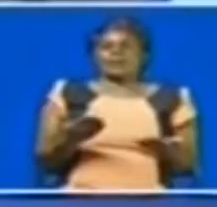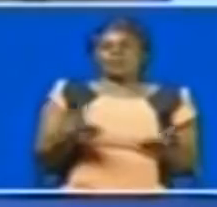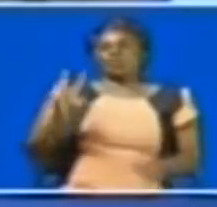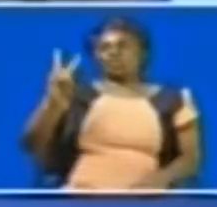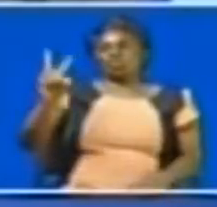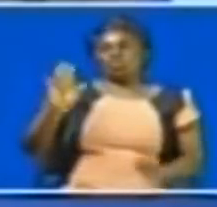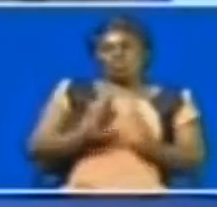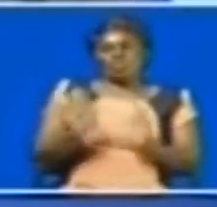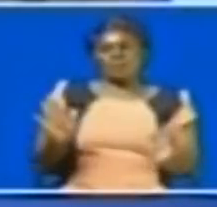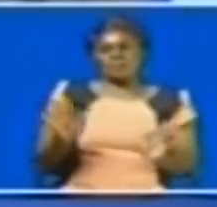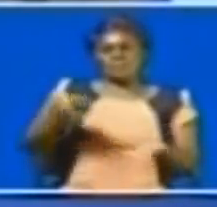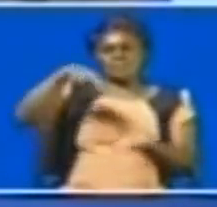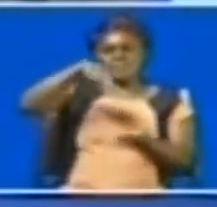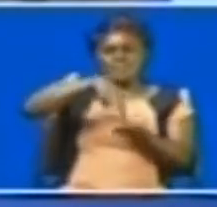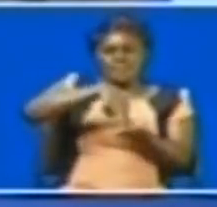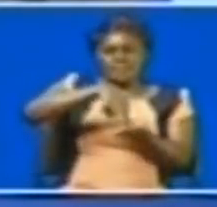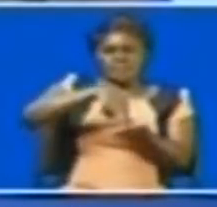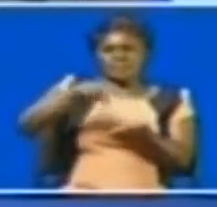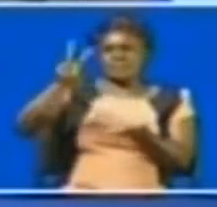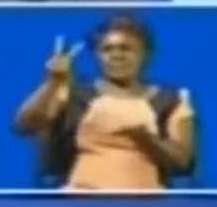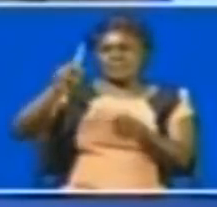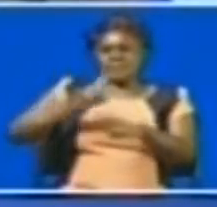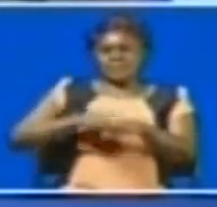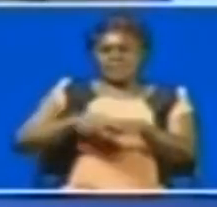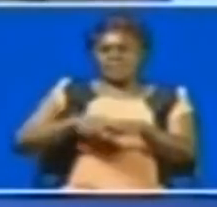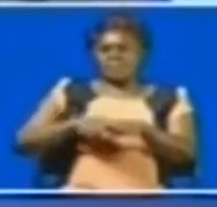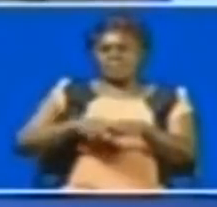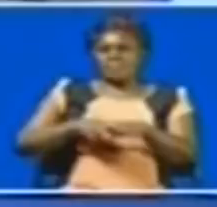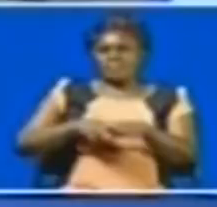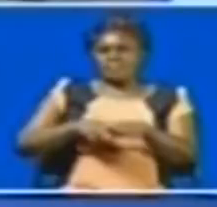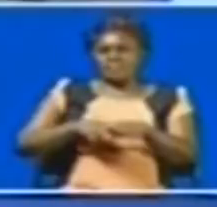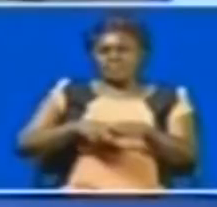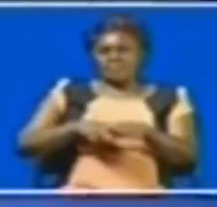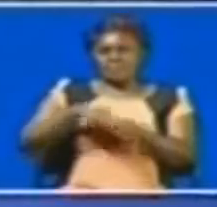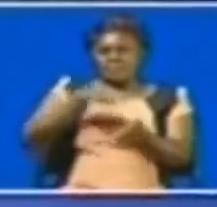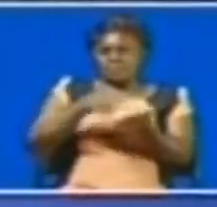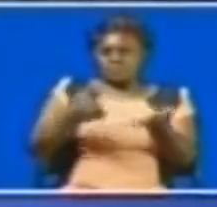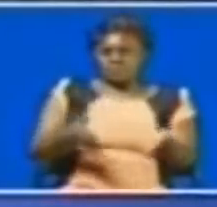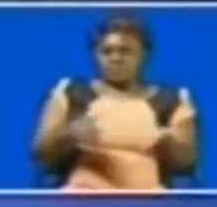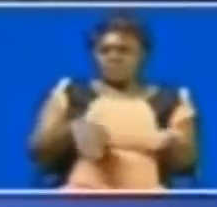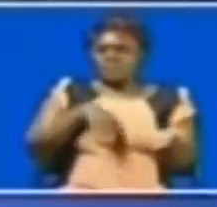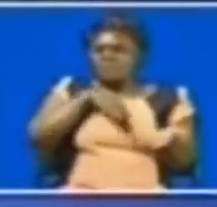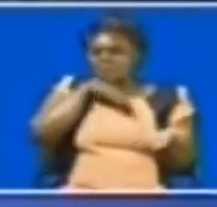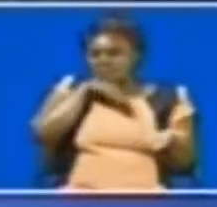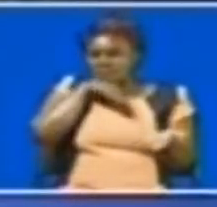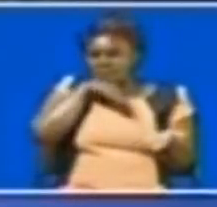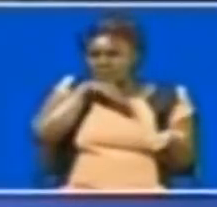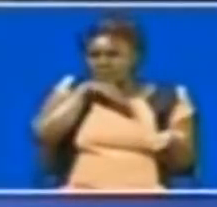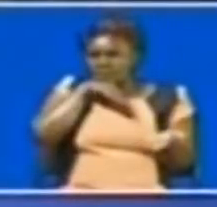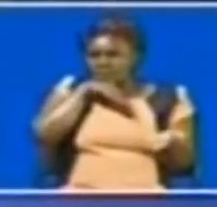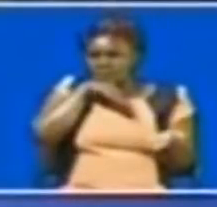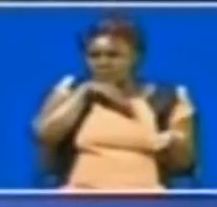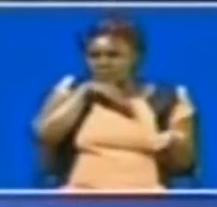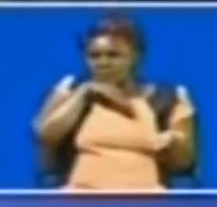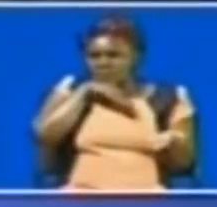only two candidates would be eligible to run. Mm-hmm. And in this case was Honorable Raila Odinga